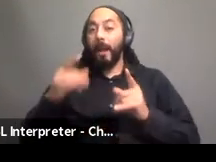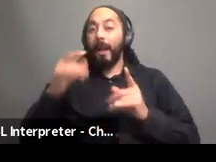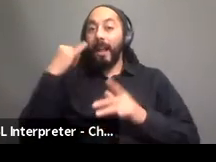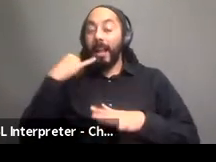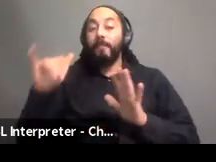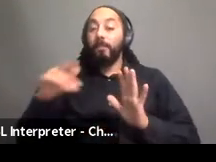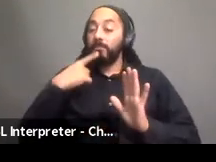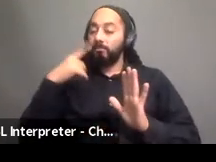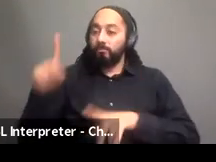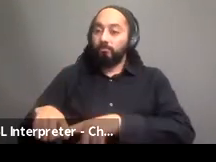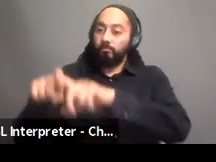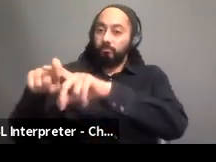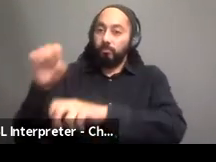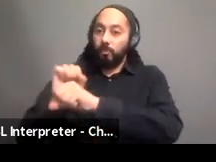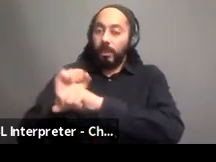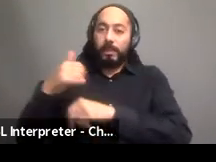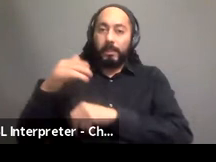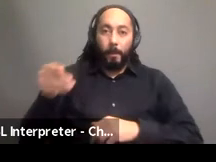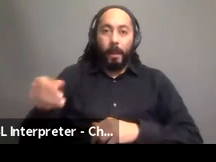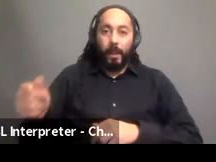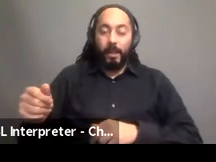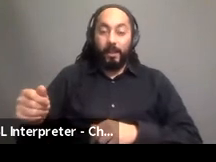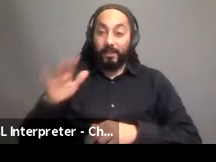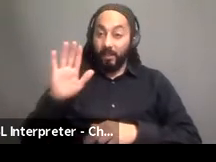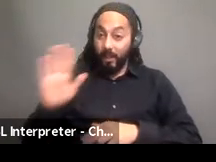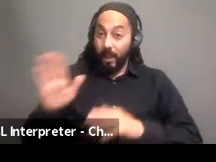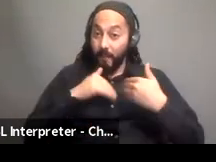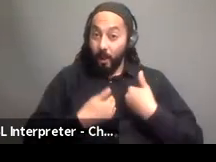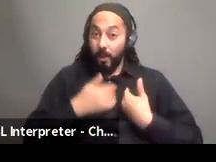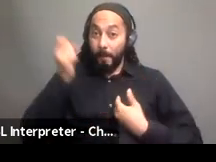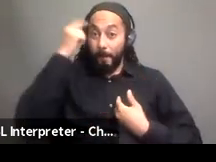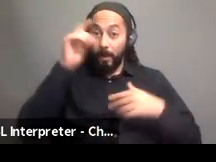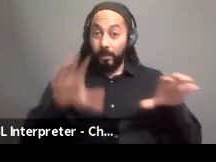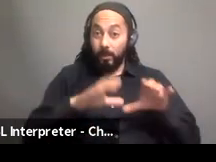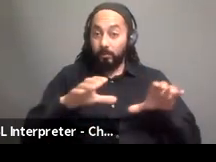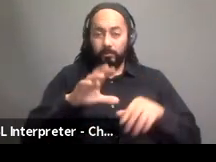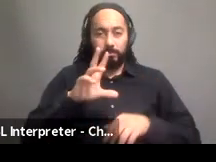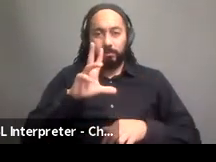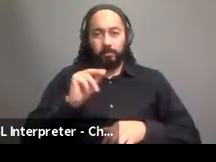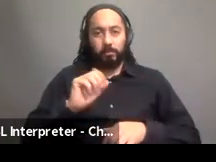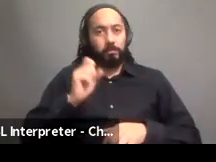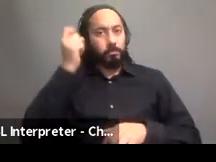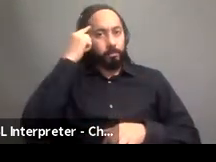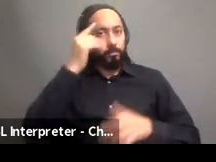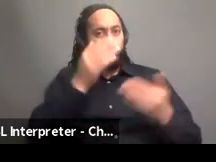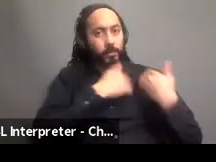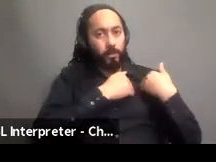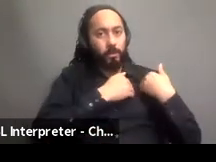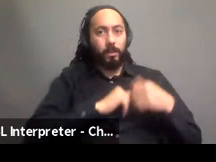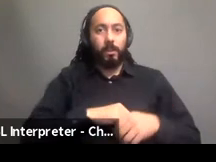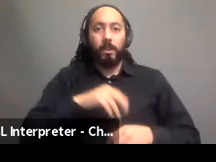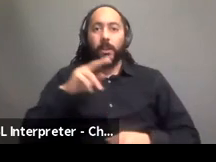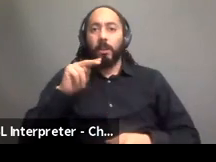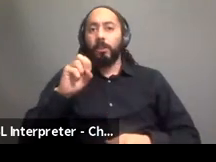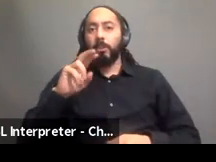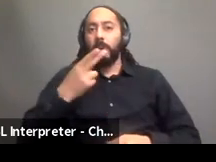in, because it's not their fault that the boss is doing this to them. It's the employer's liability to handle this. Nora, if I may ask a